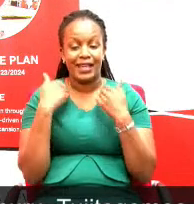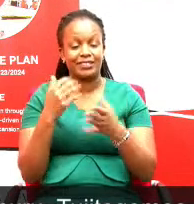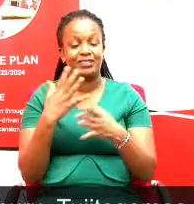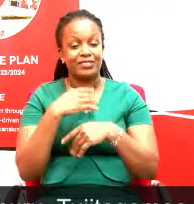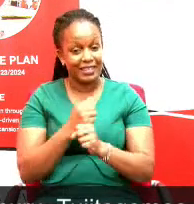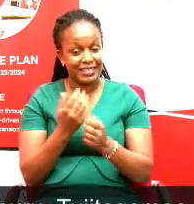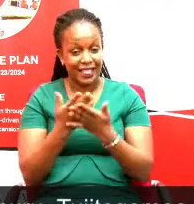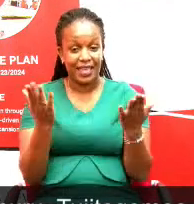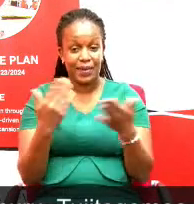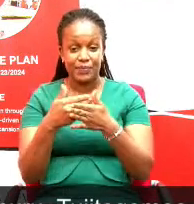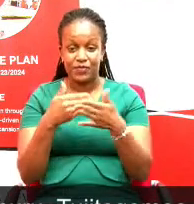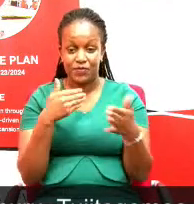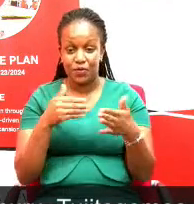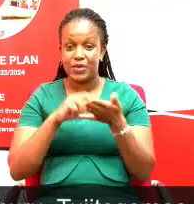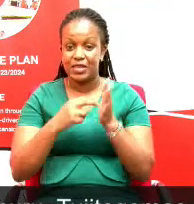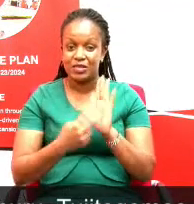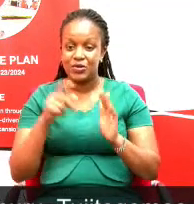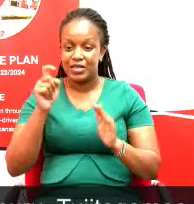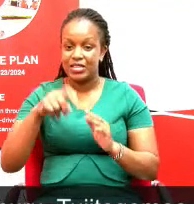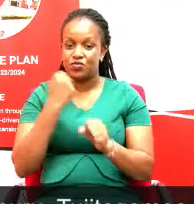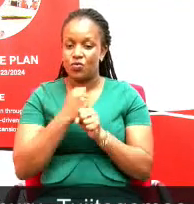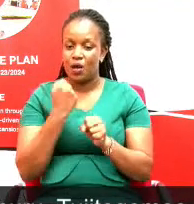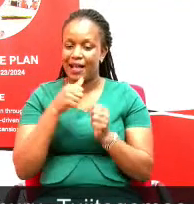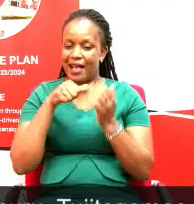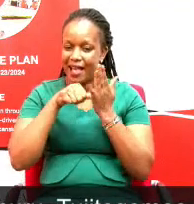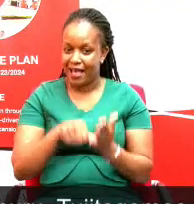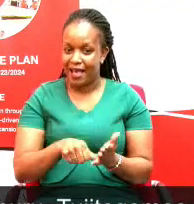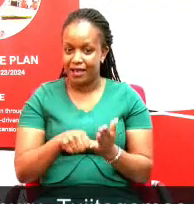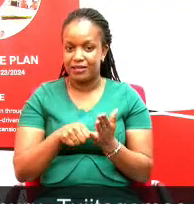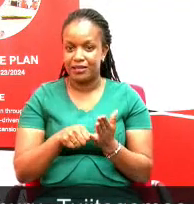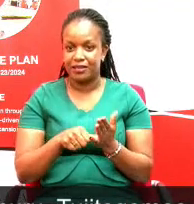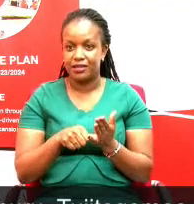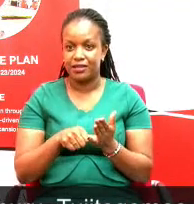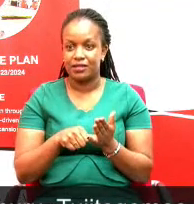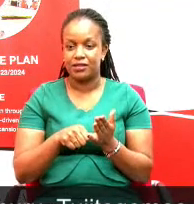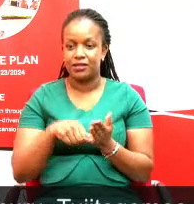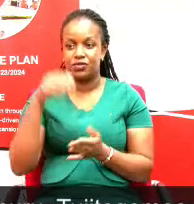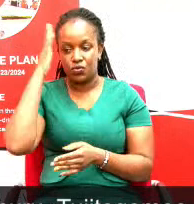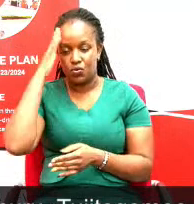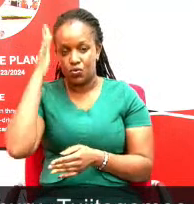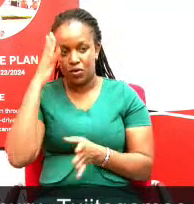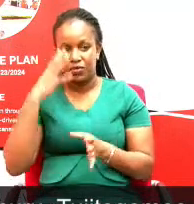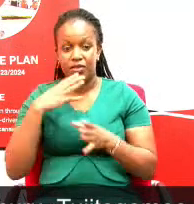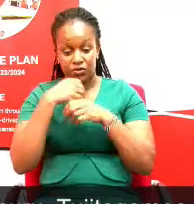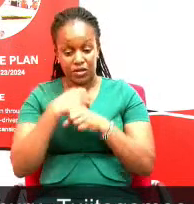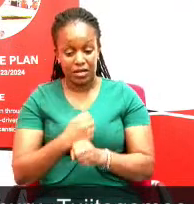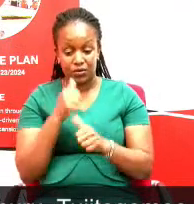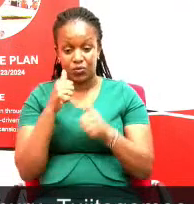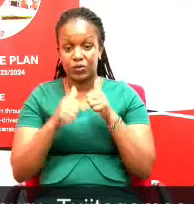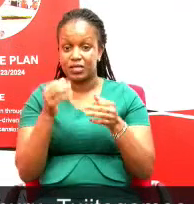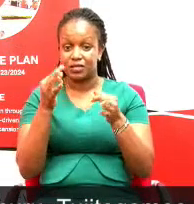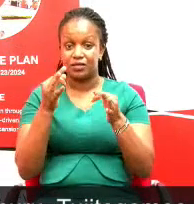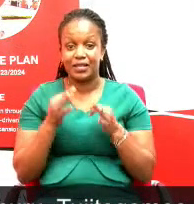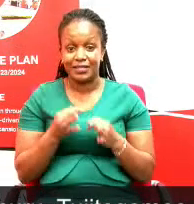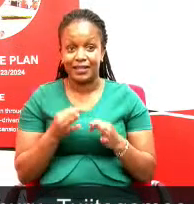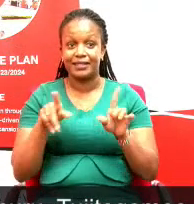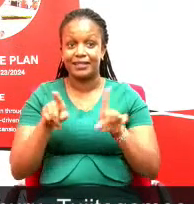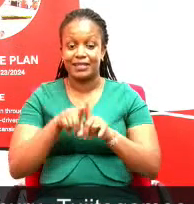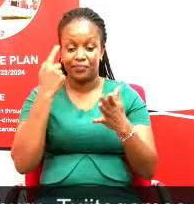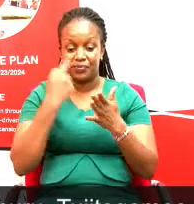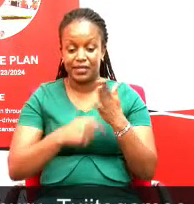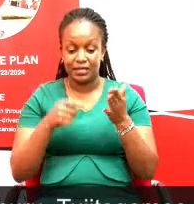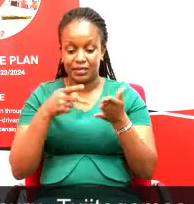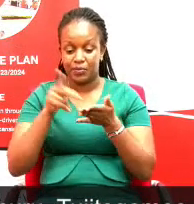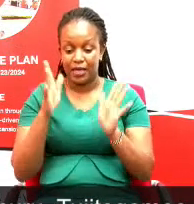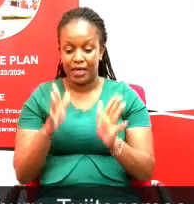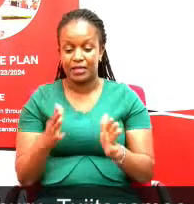some, you need to work extra hard so that you do not betray the trust that Treasury and the taxpayers have bestowed